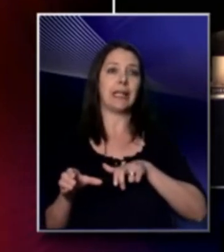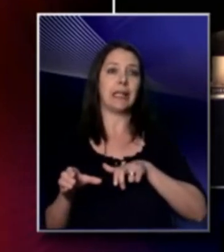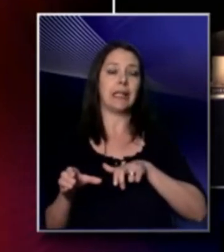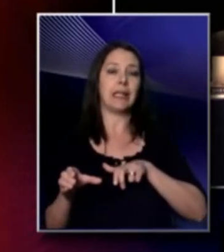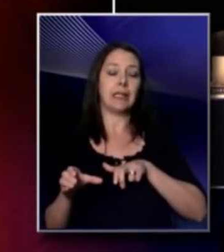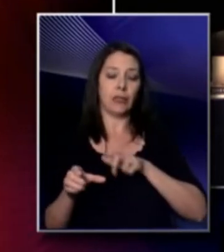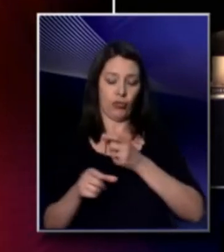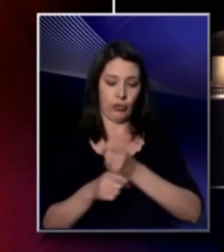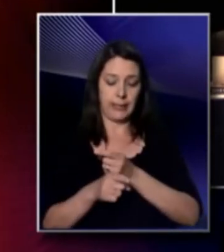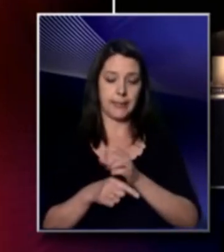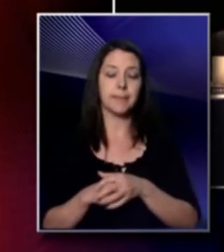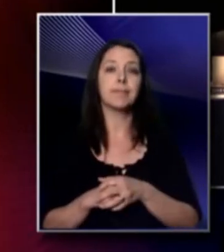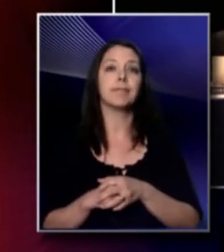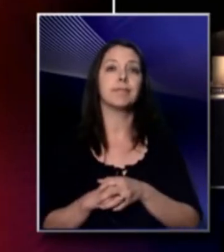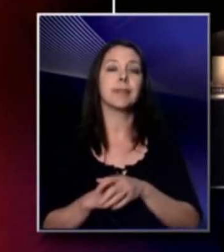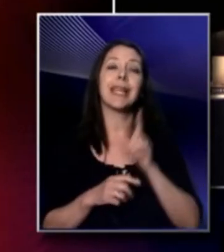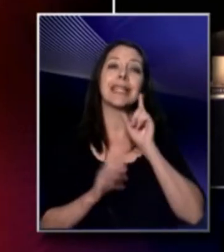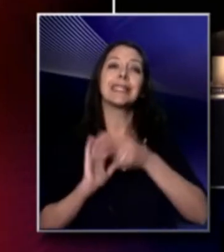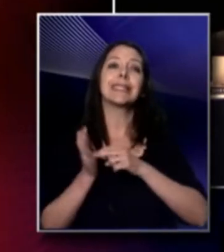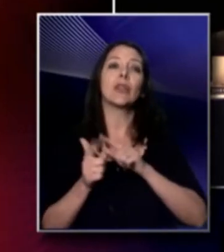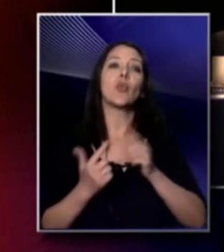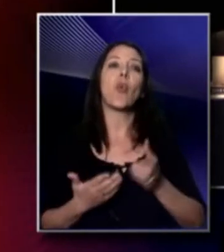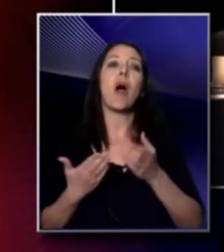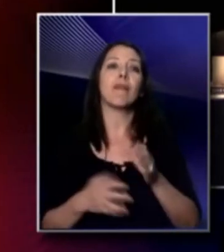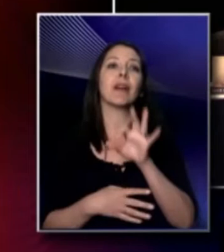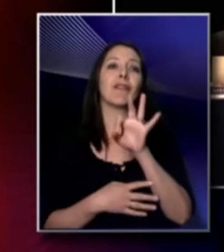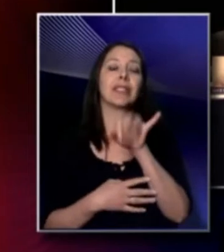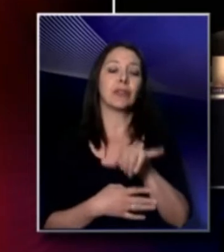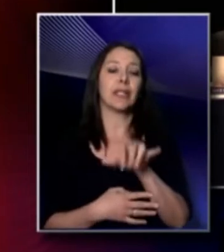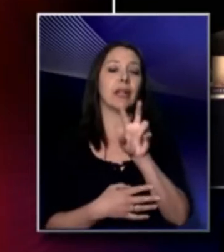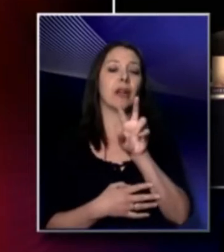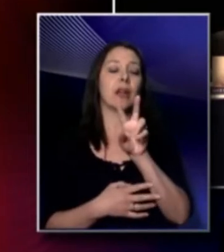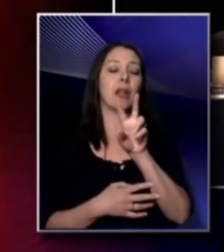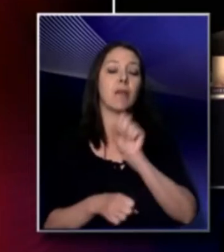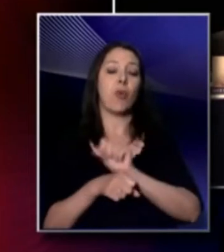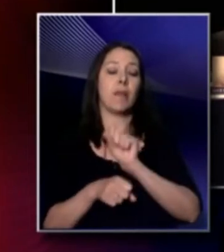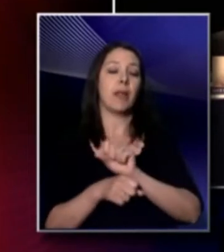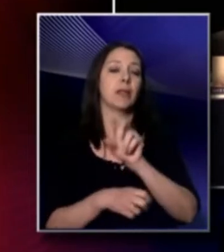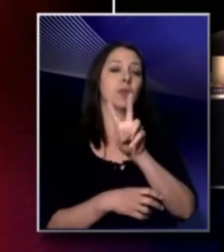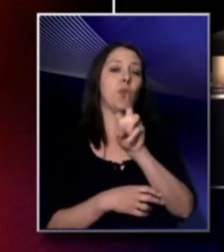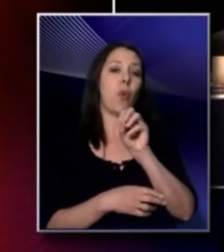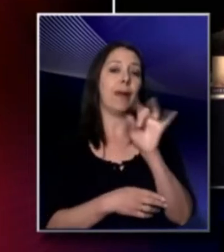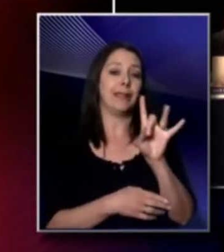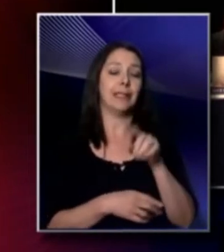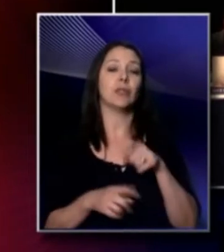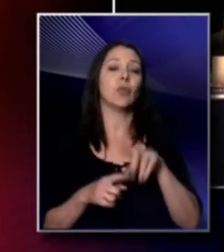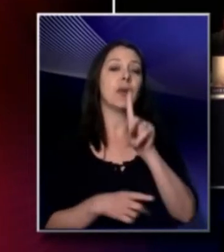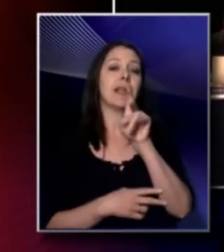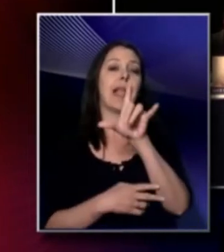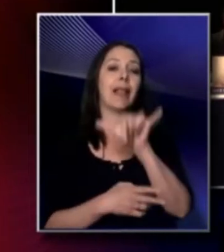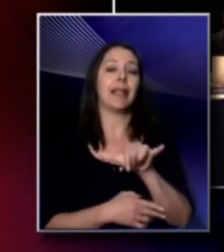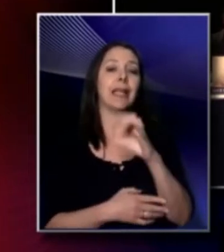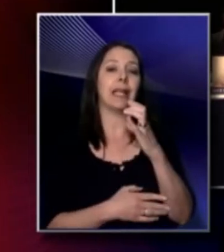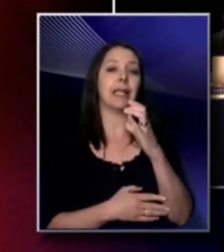Correct? Consent, intent to offer fiscal year employment contract to Dr. Kelly Creasy? To Kelly Creasy, I'm